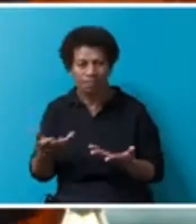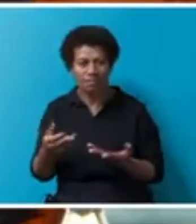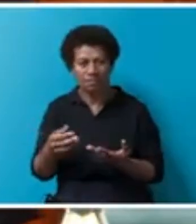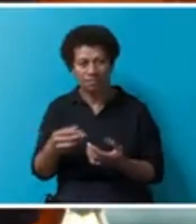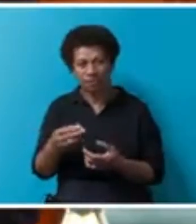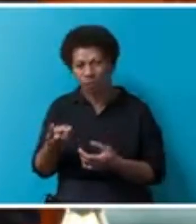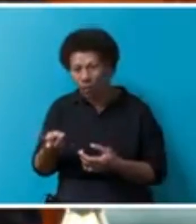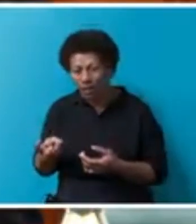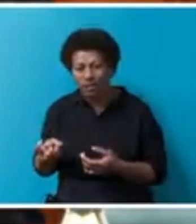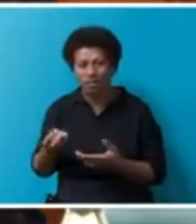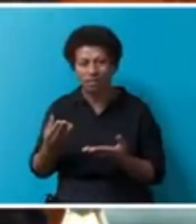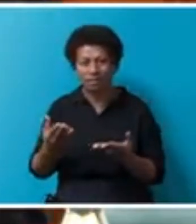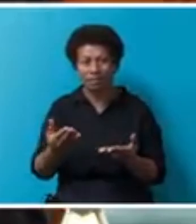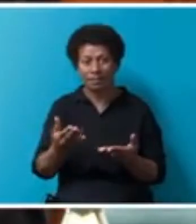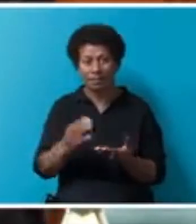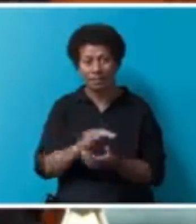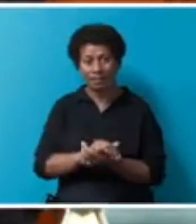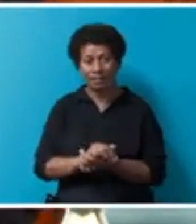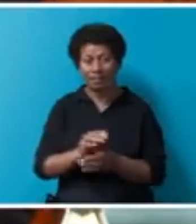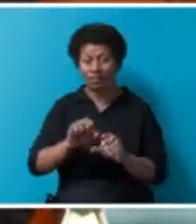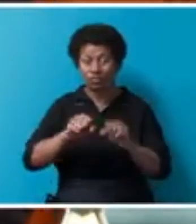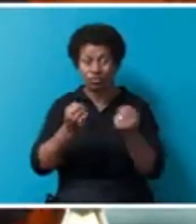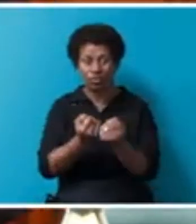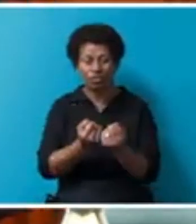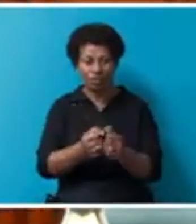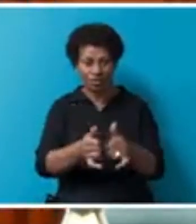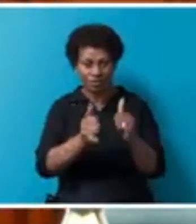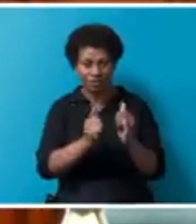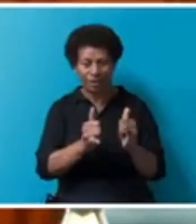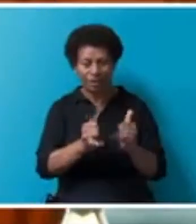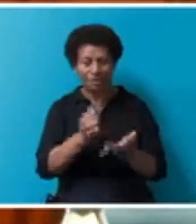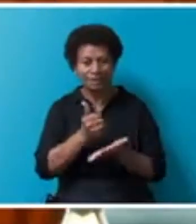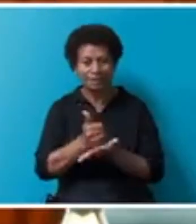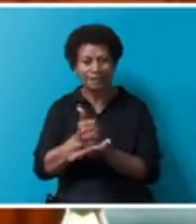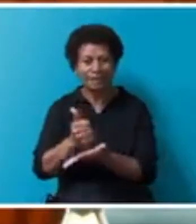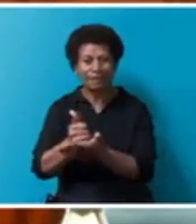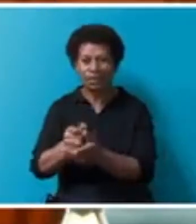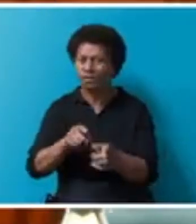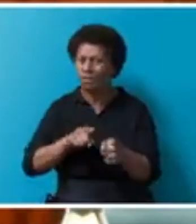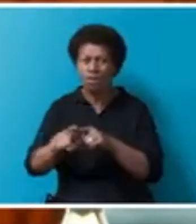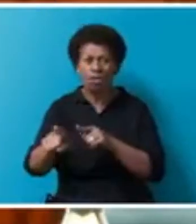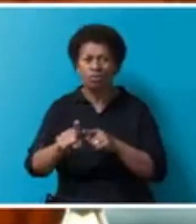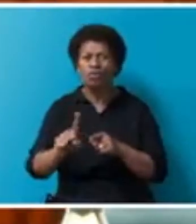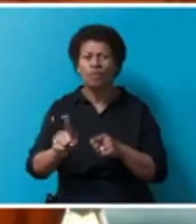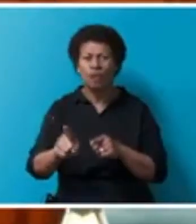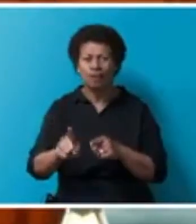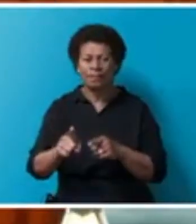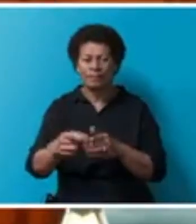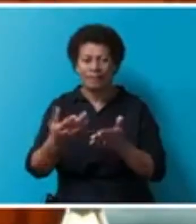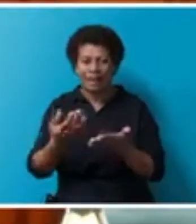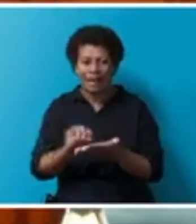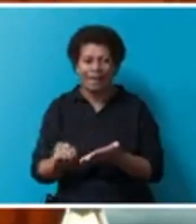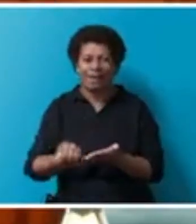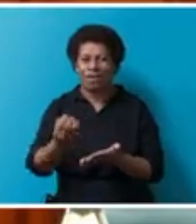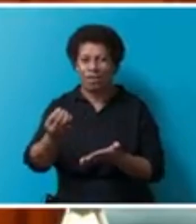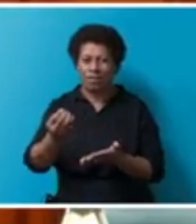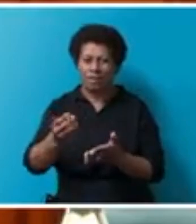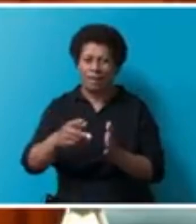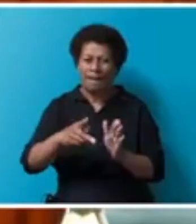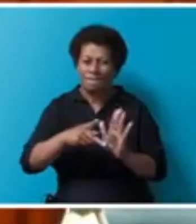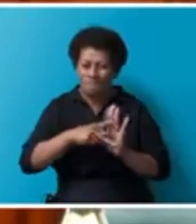responsibility to uphold social justice and support the most affected by economic pressures. These bold and